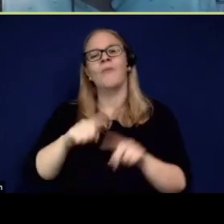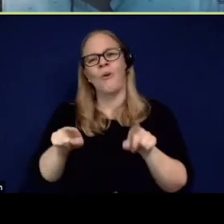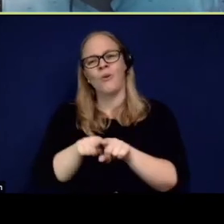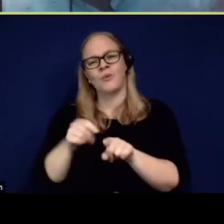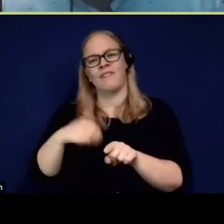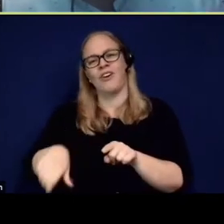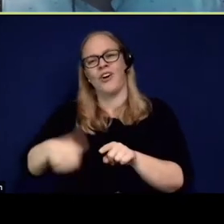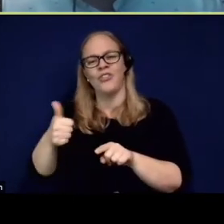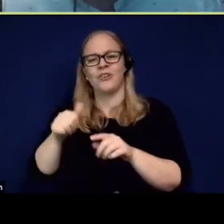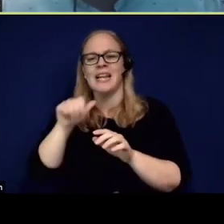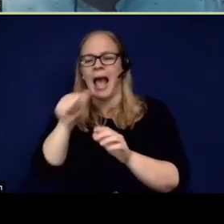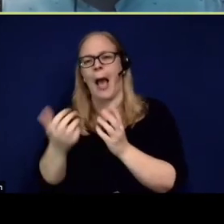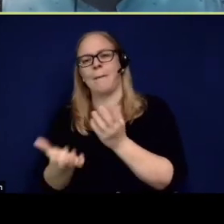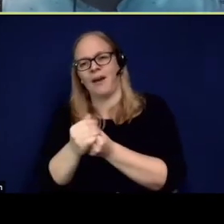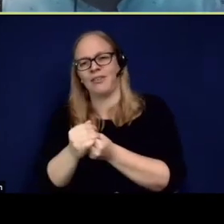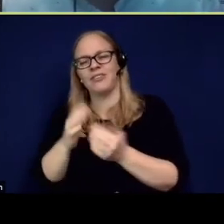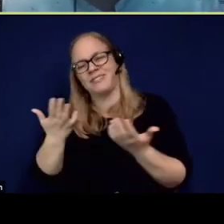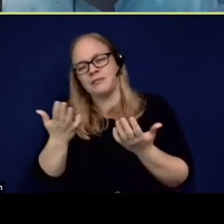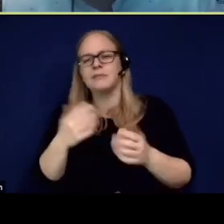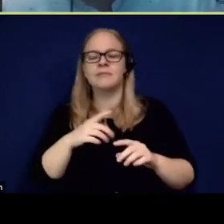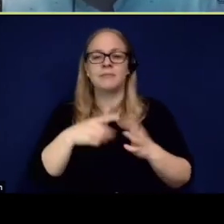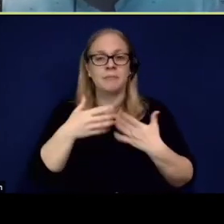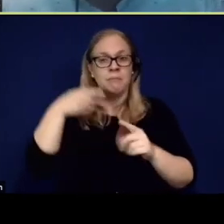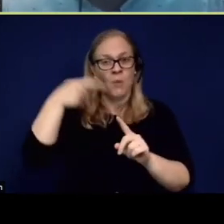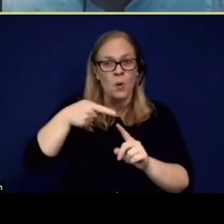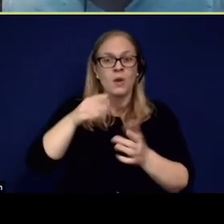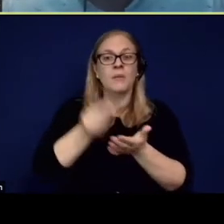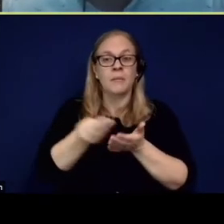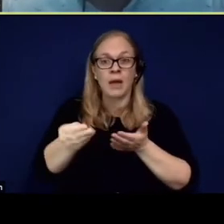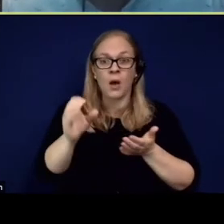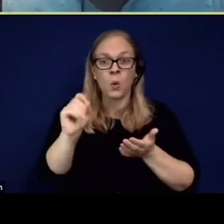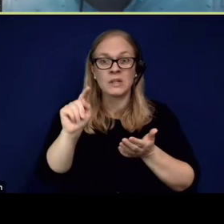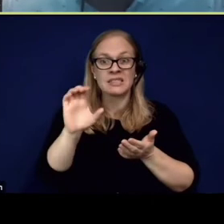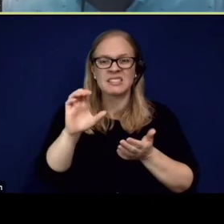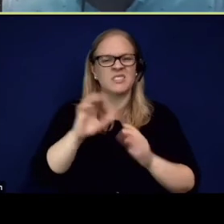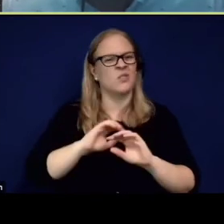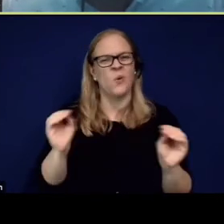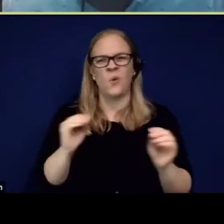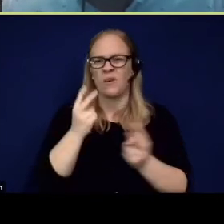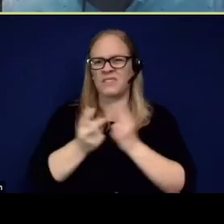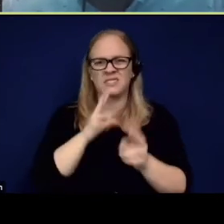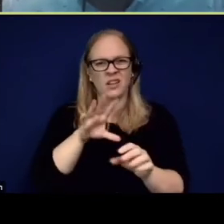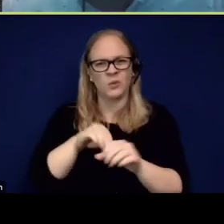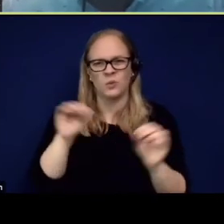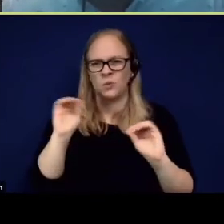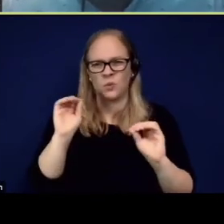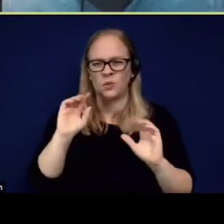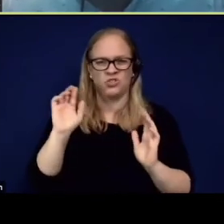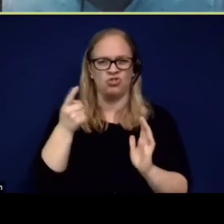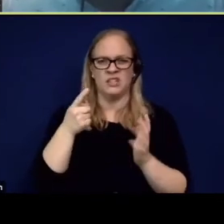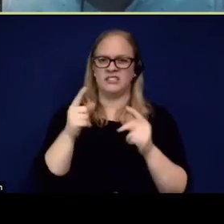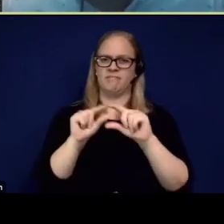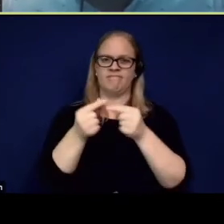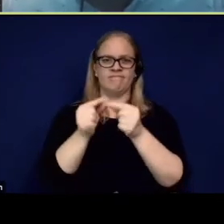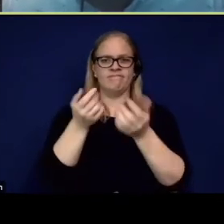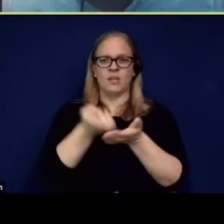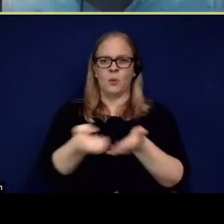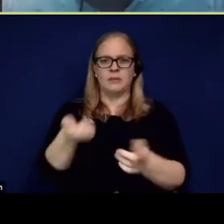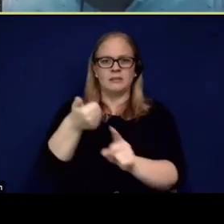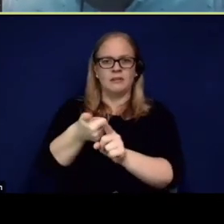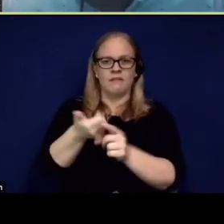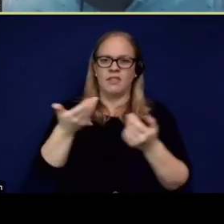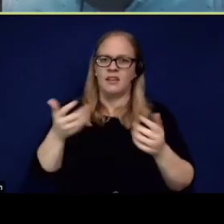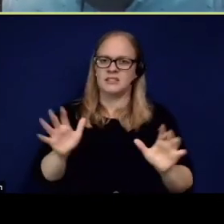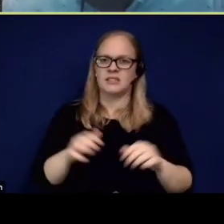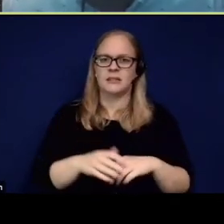and unbundled, you always have to pay for visit. So that's the difference between bundling and unbundling. Caveats. As I said earlier, they'll